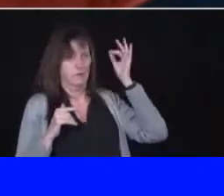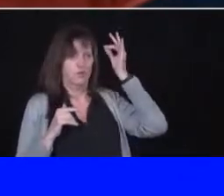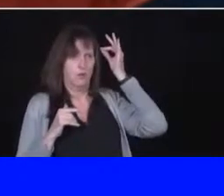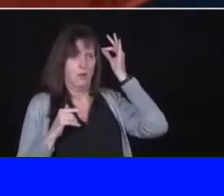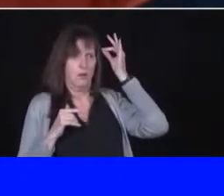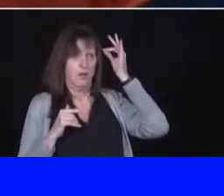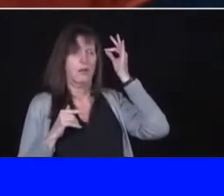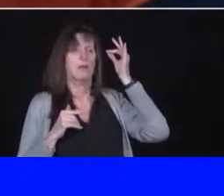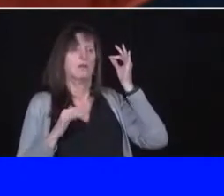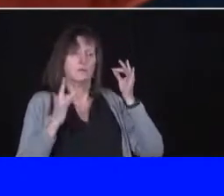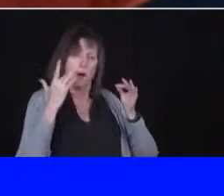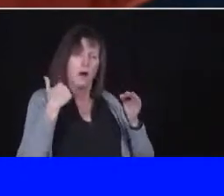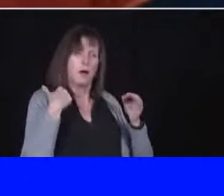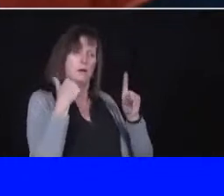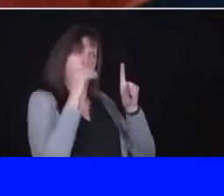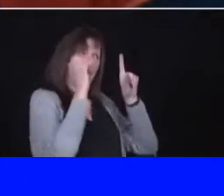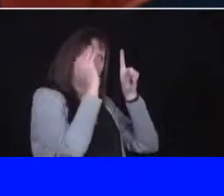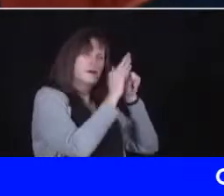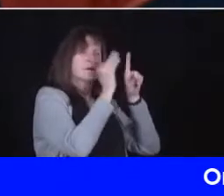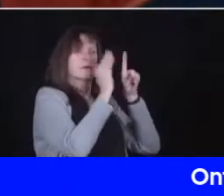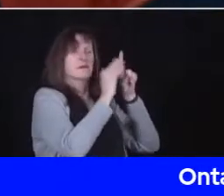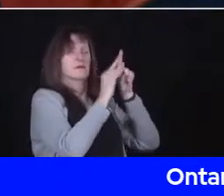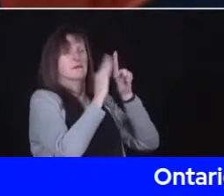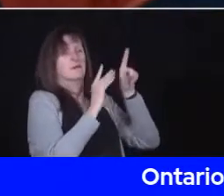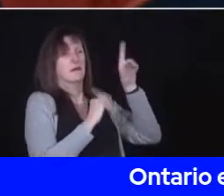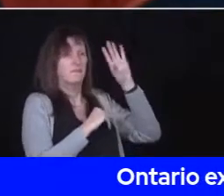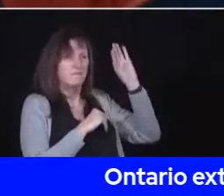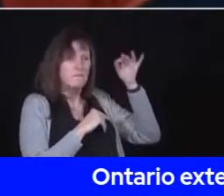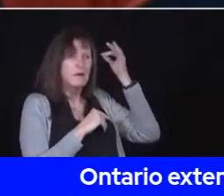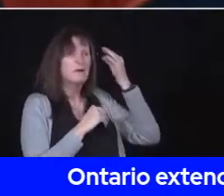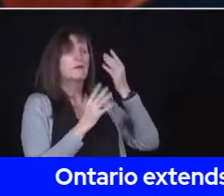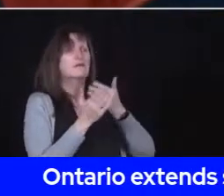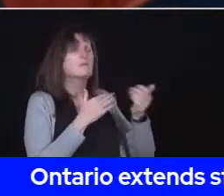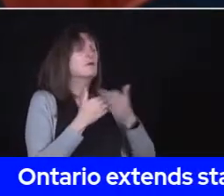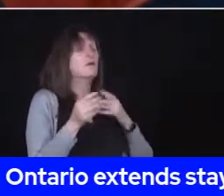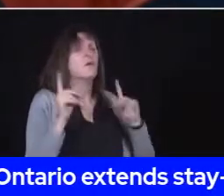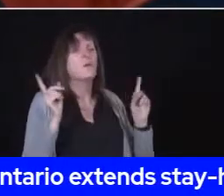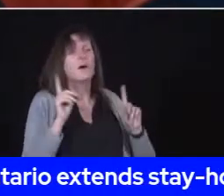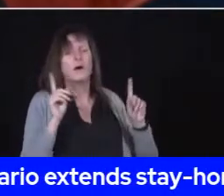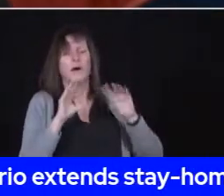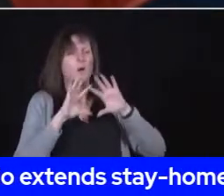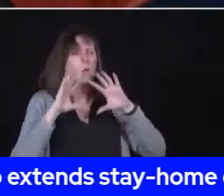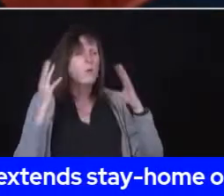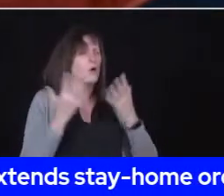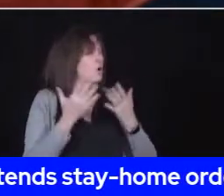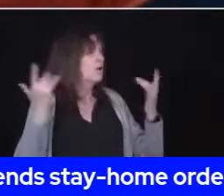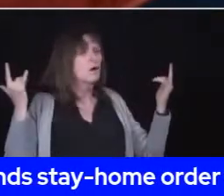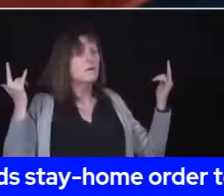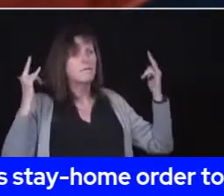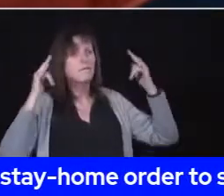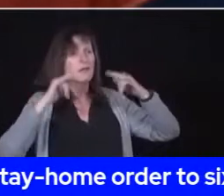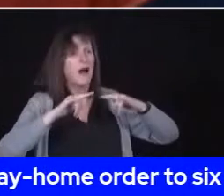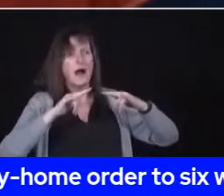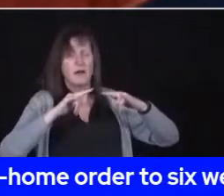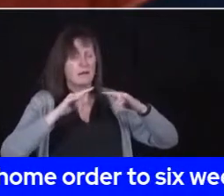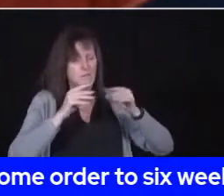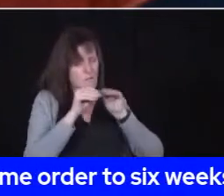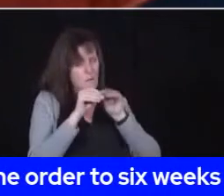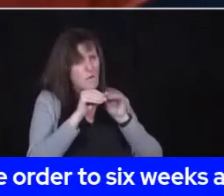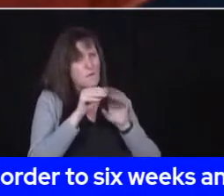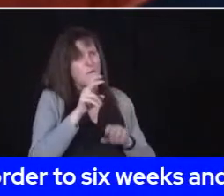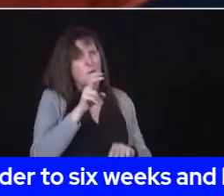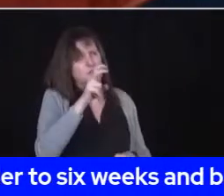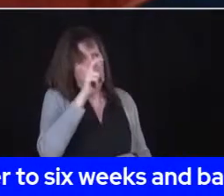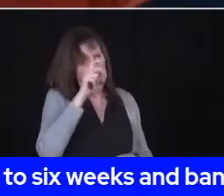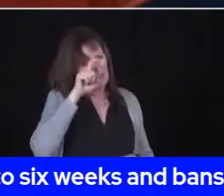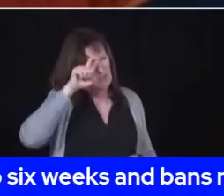up our borders coming from all around the world. But we need to do the same interprovincial. And I'll pass